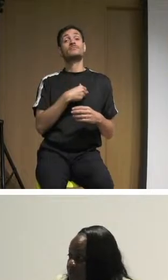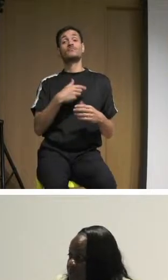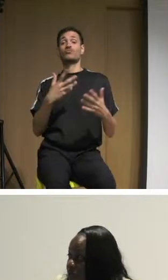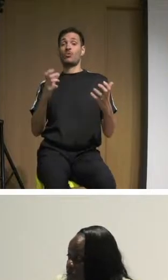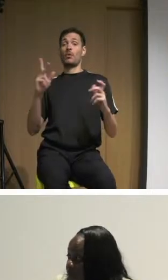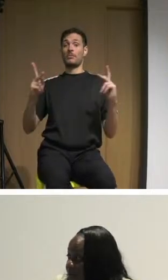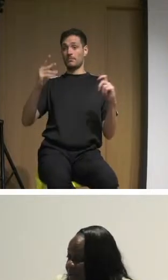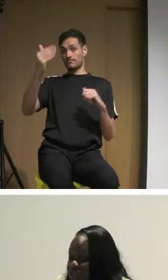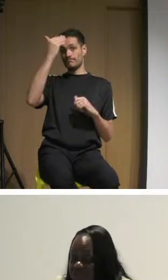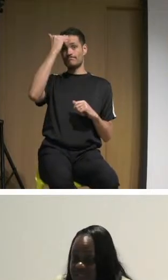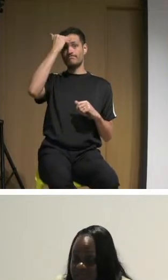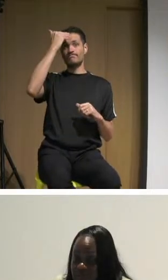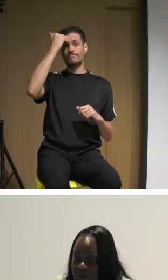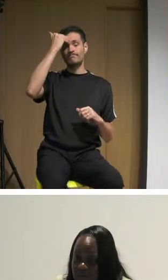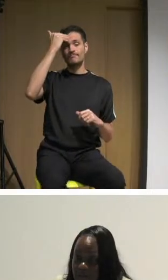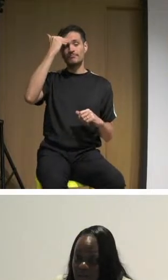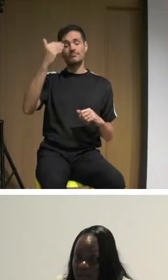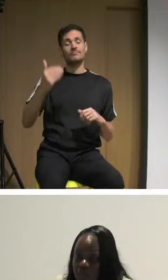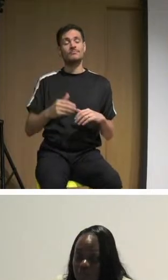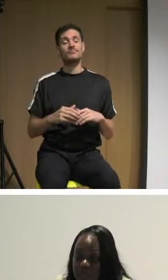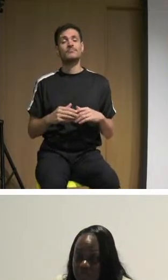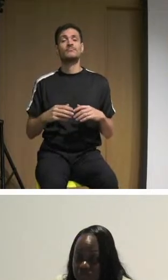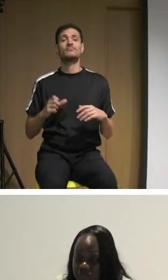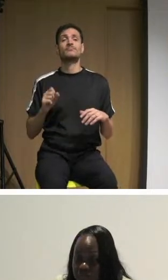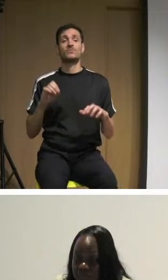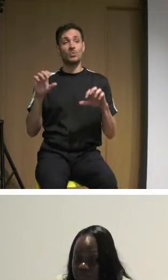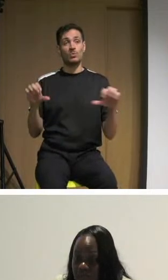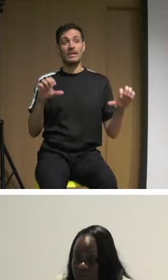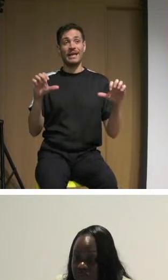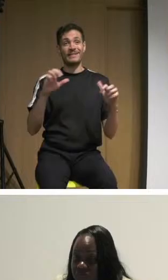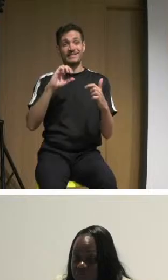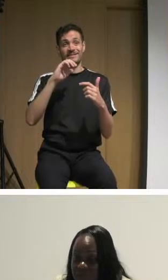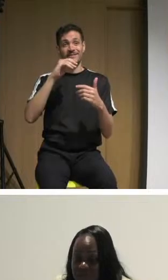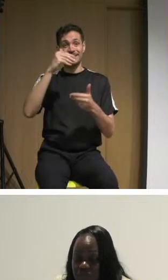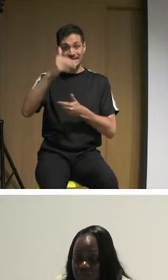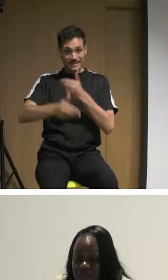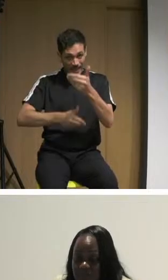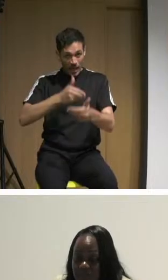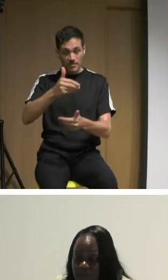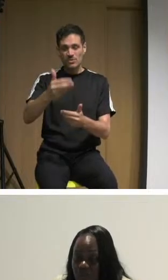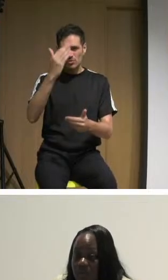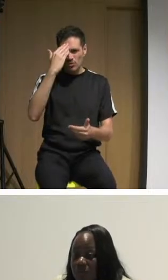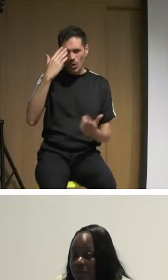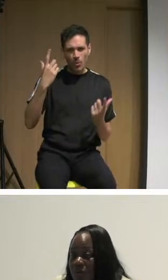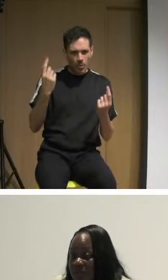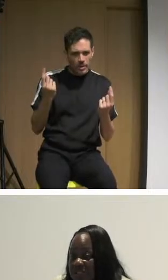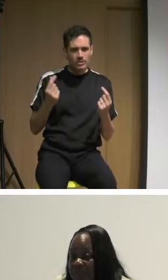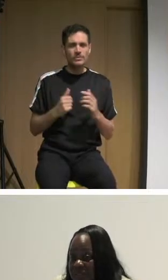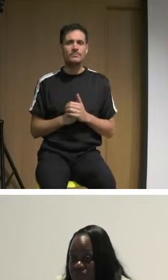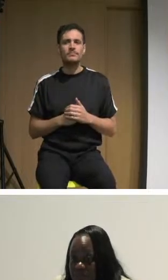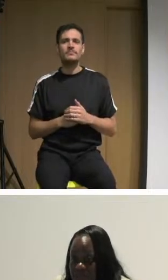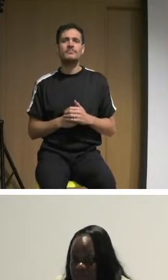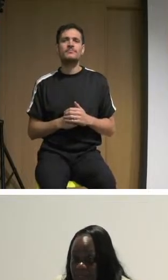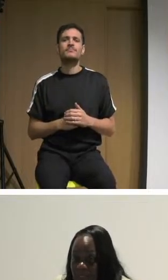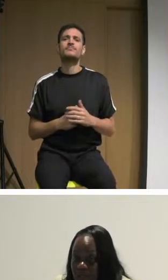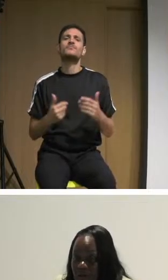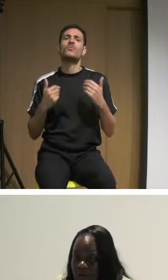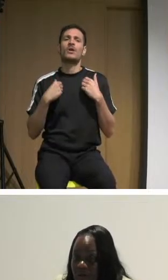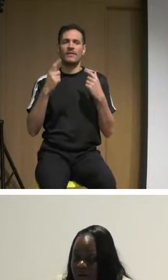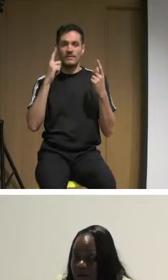that we can know what our action steps are and what we need to do. And so if there's agreement that we will call a special